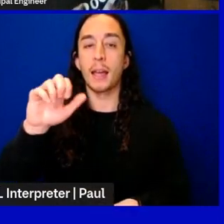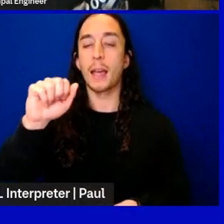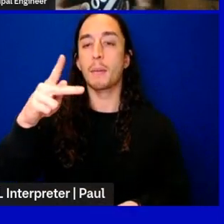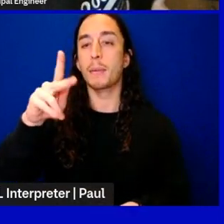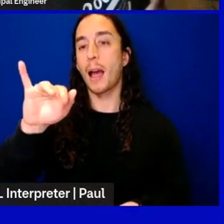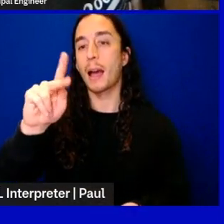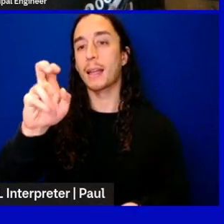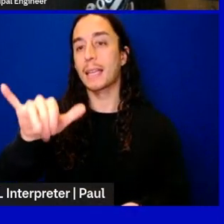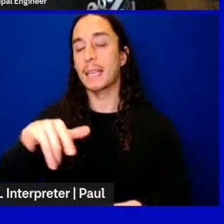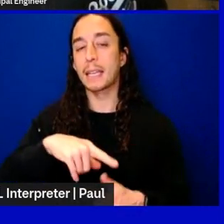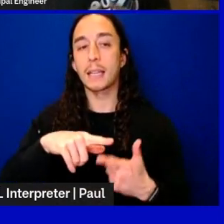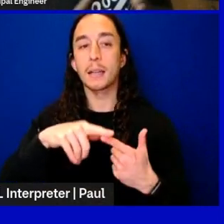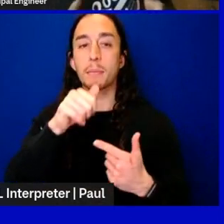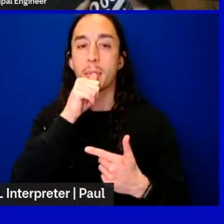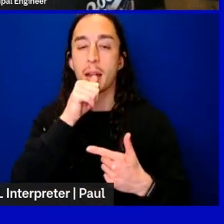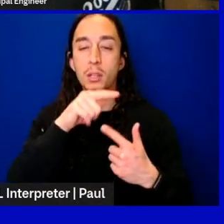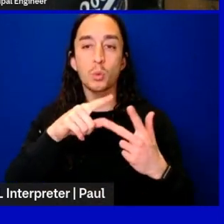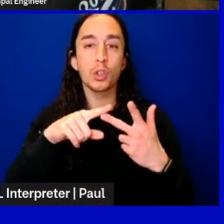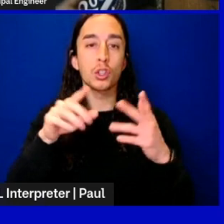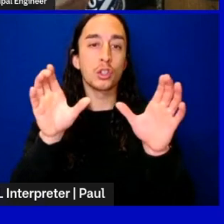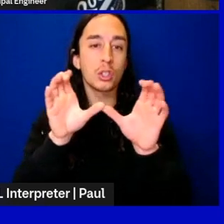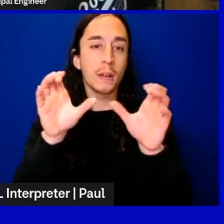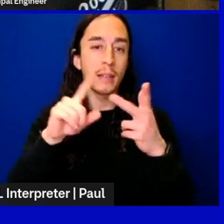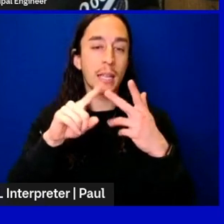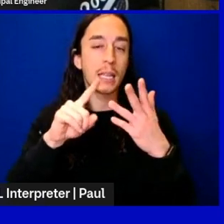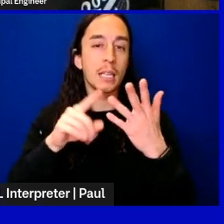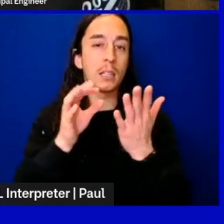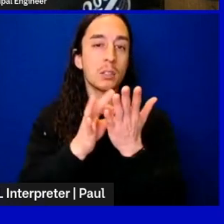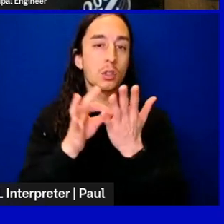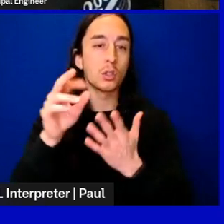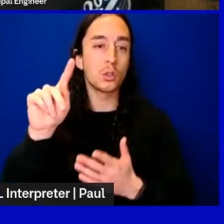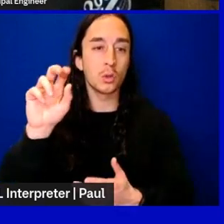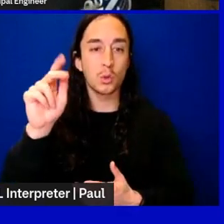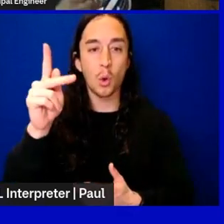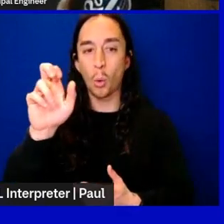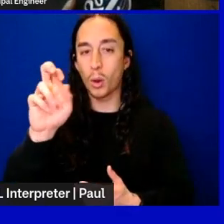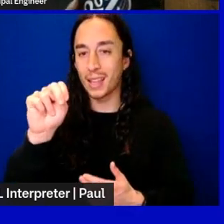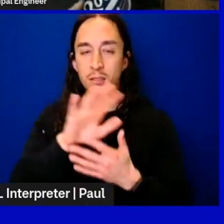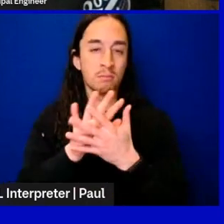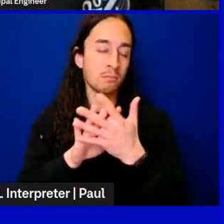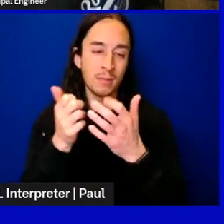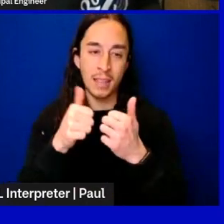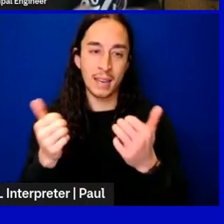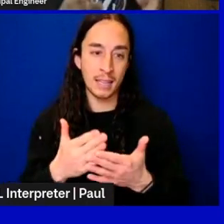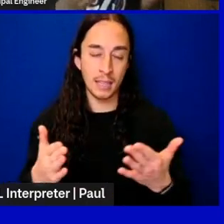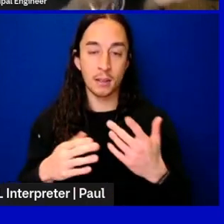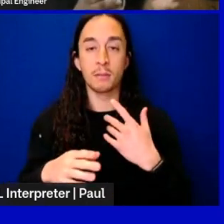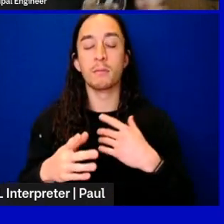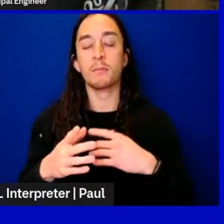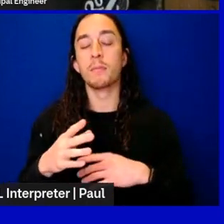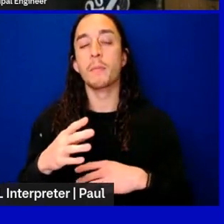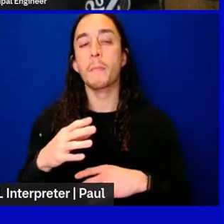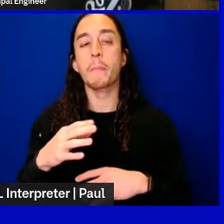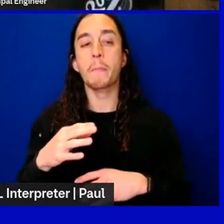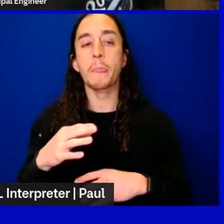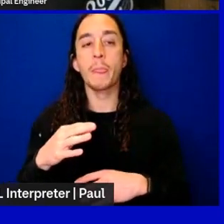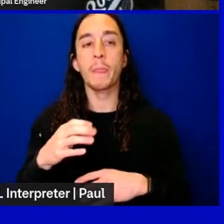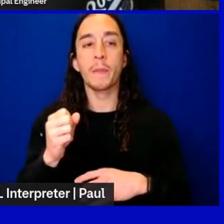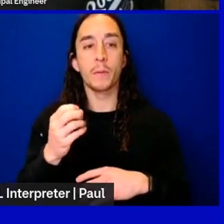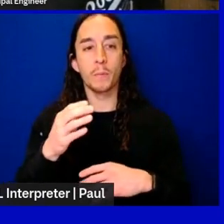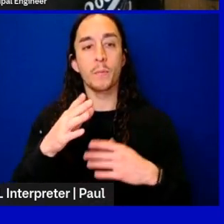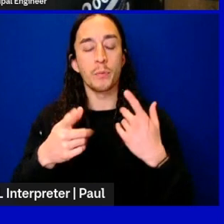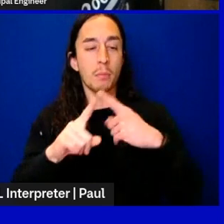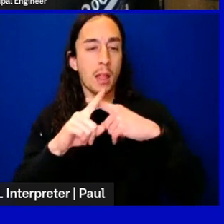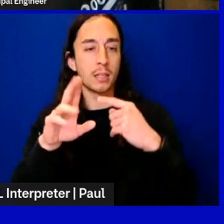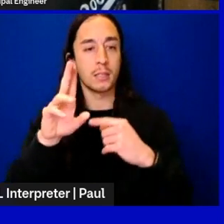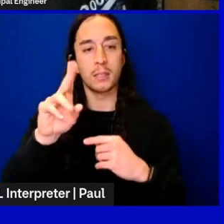passwords, certificates, tokens, anything. You can also make use of dynamic credentials. So this is the beauty of Vault,